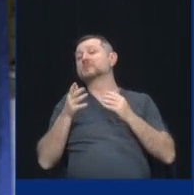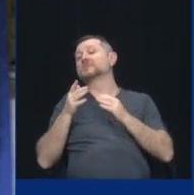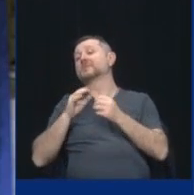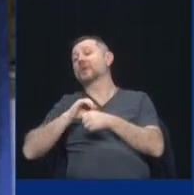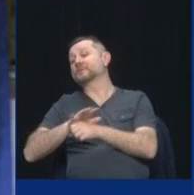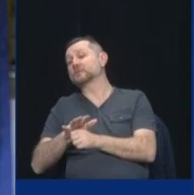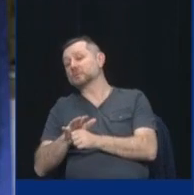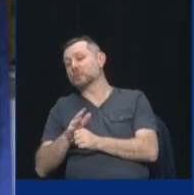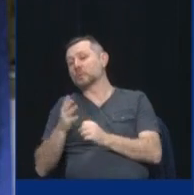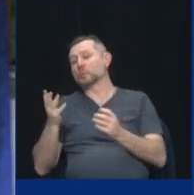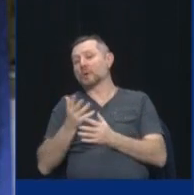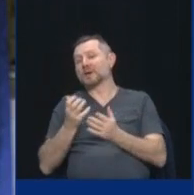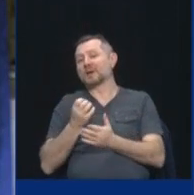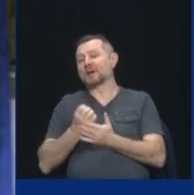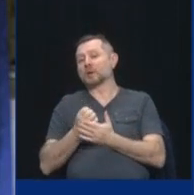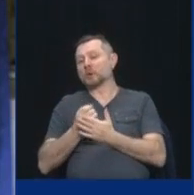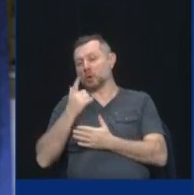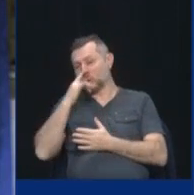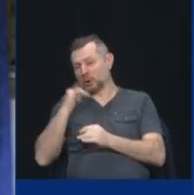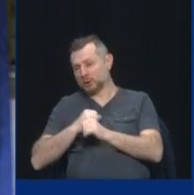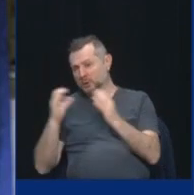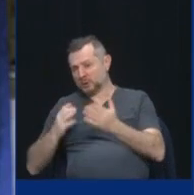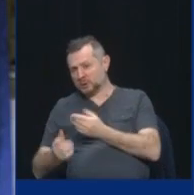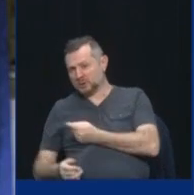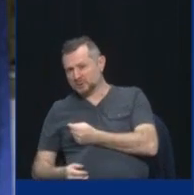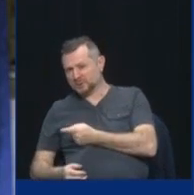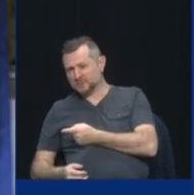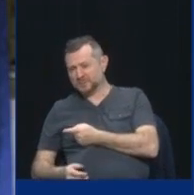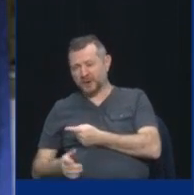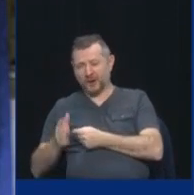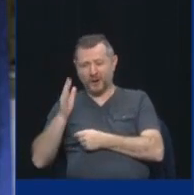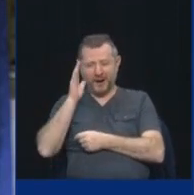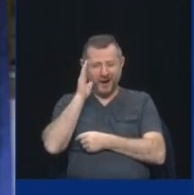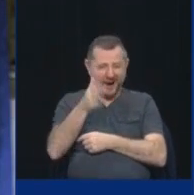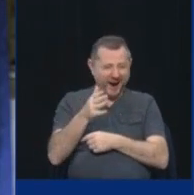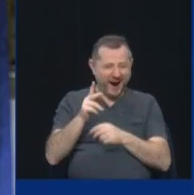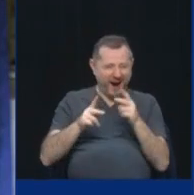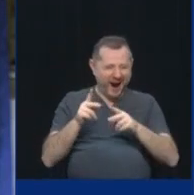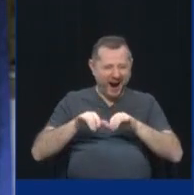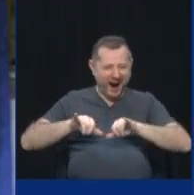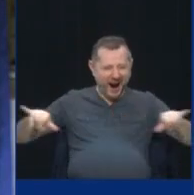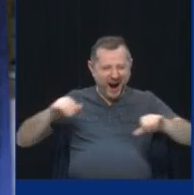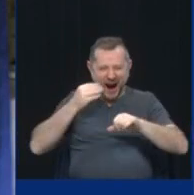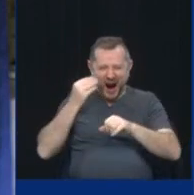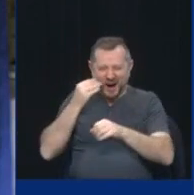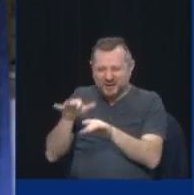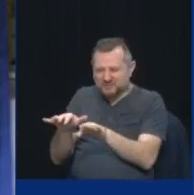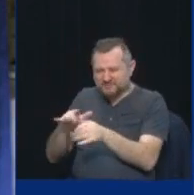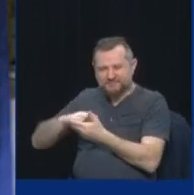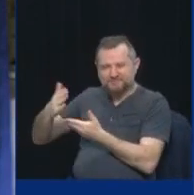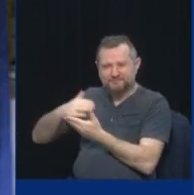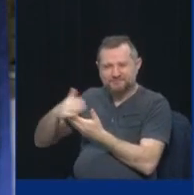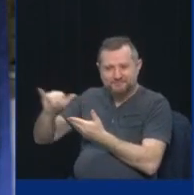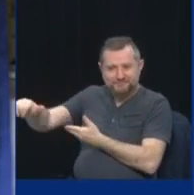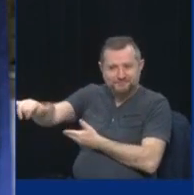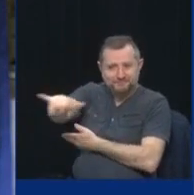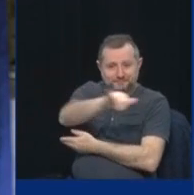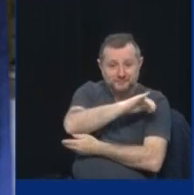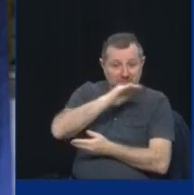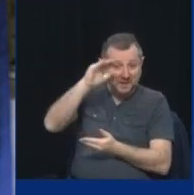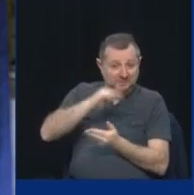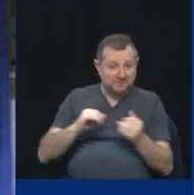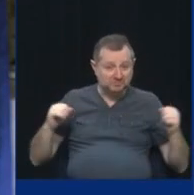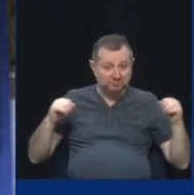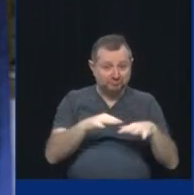dynamics be? Will people continue to work from home, fewer people coming into the office? And what I'm saying